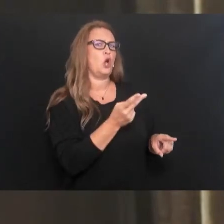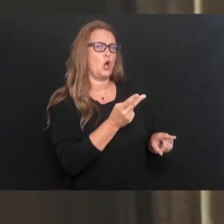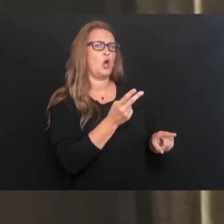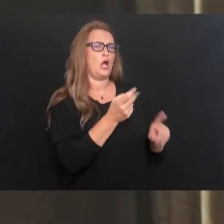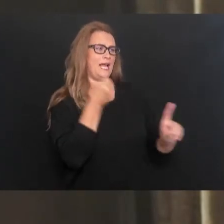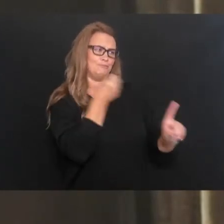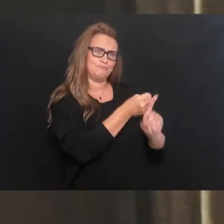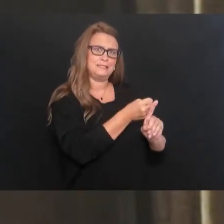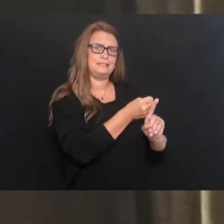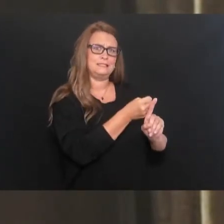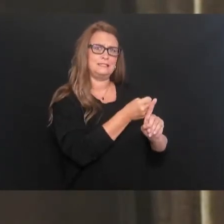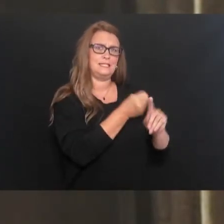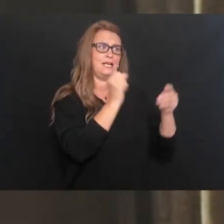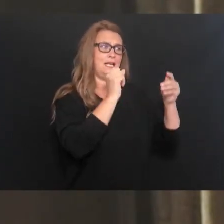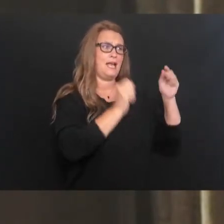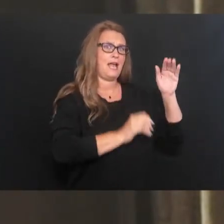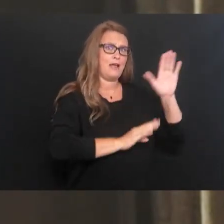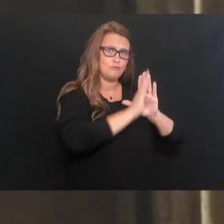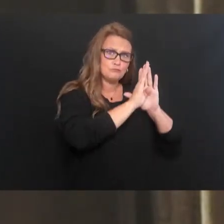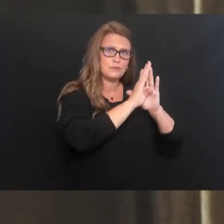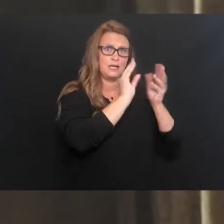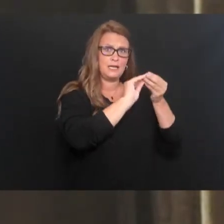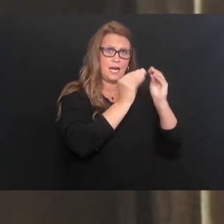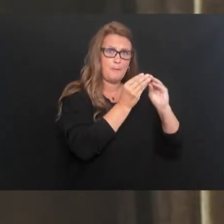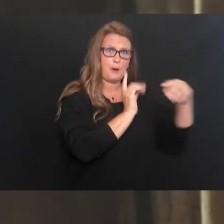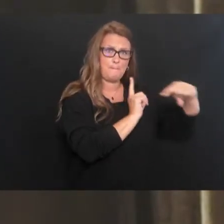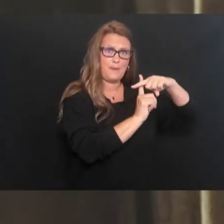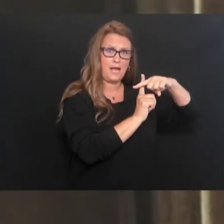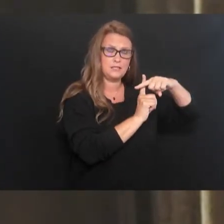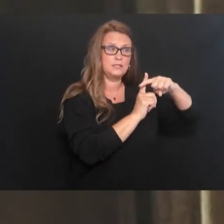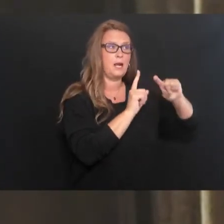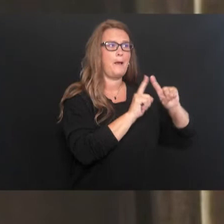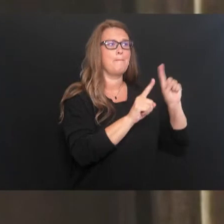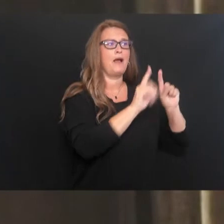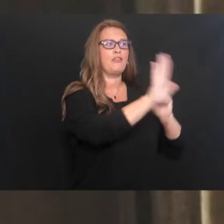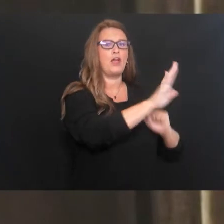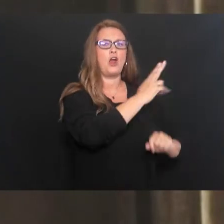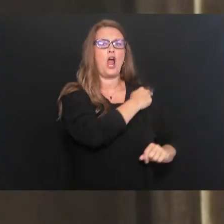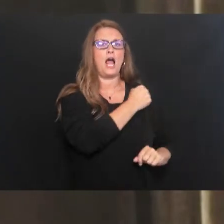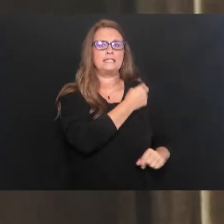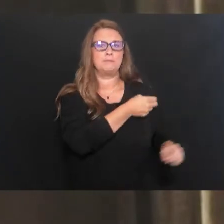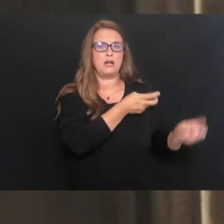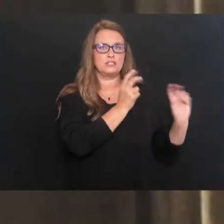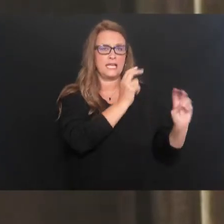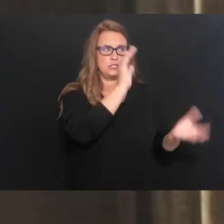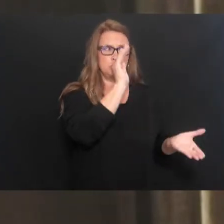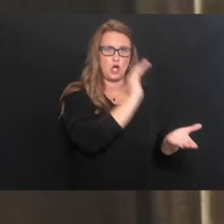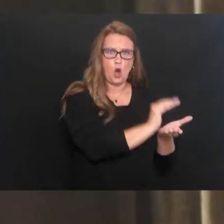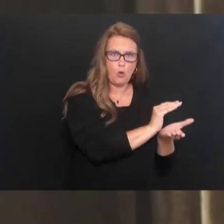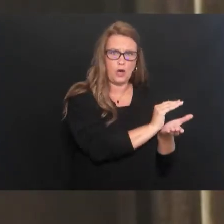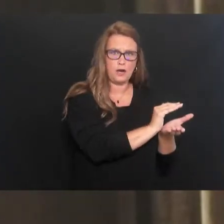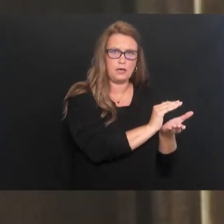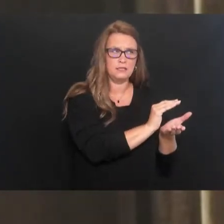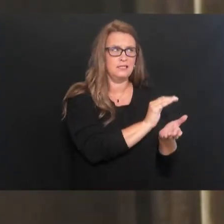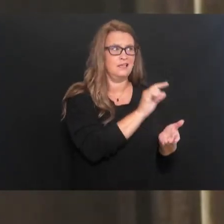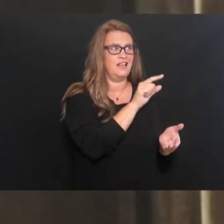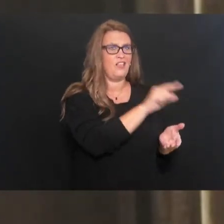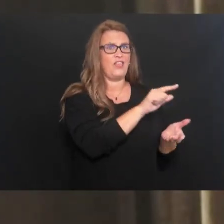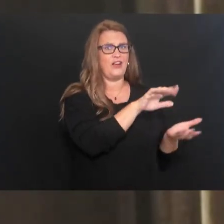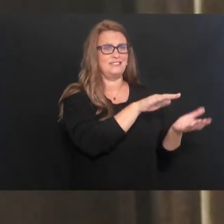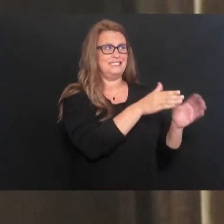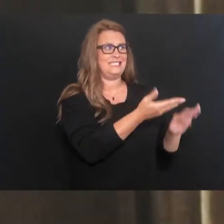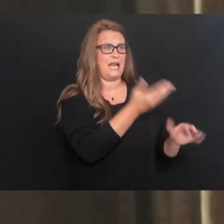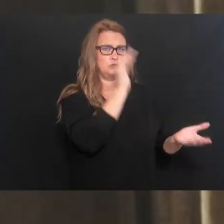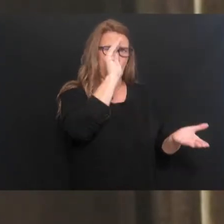explosive increase in number of cases, but saw much fewer hospitalizations and really no deaths that increased. And that